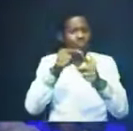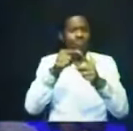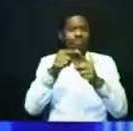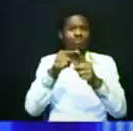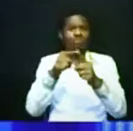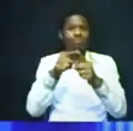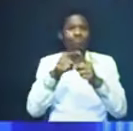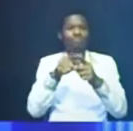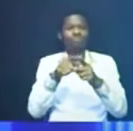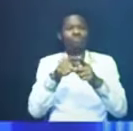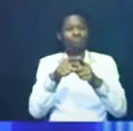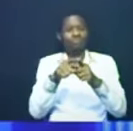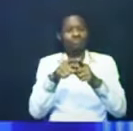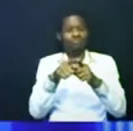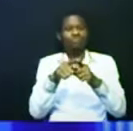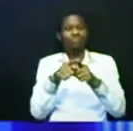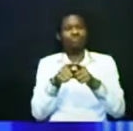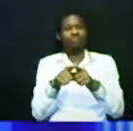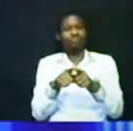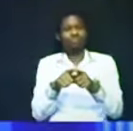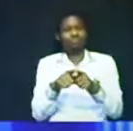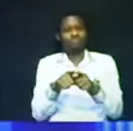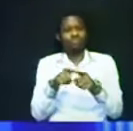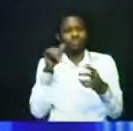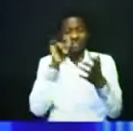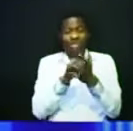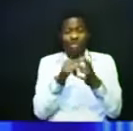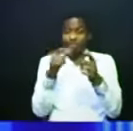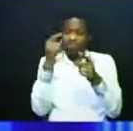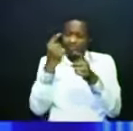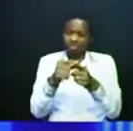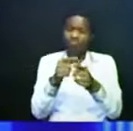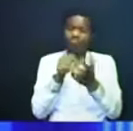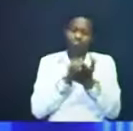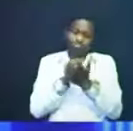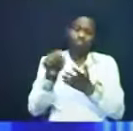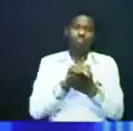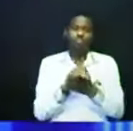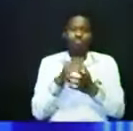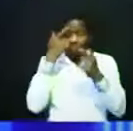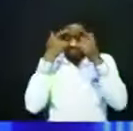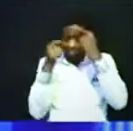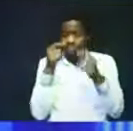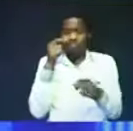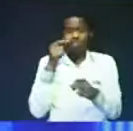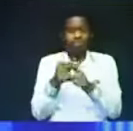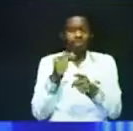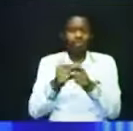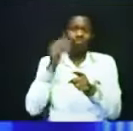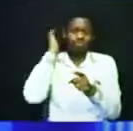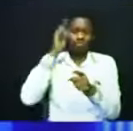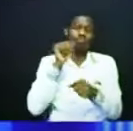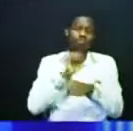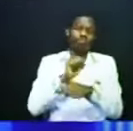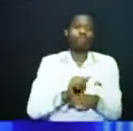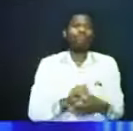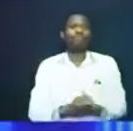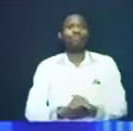Accede to it. That it is true. It will work. When we say